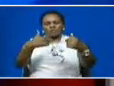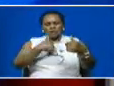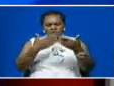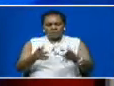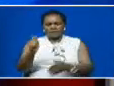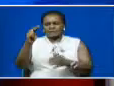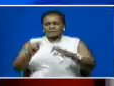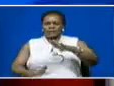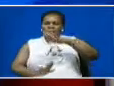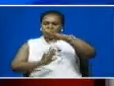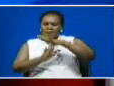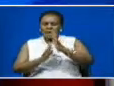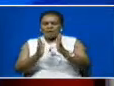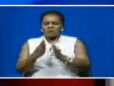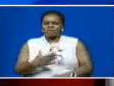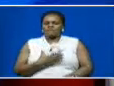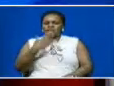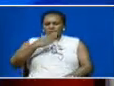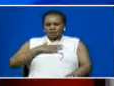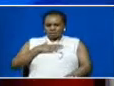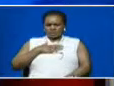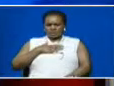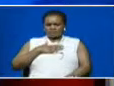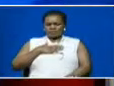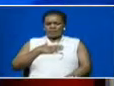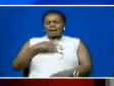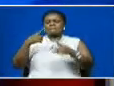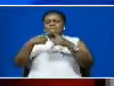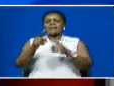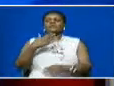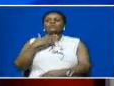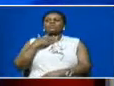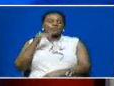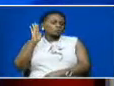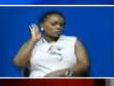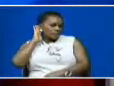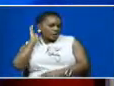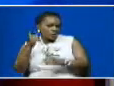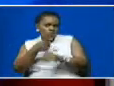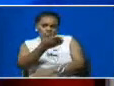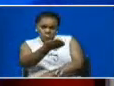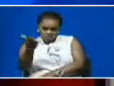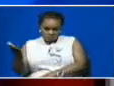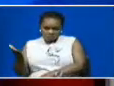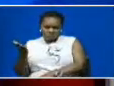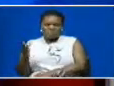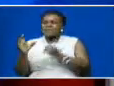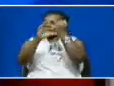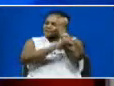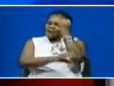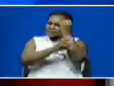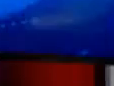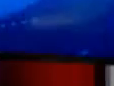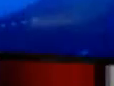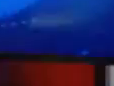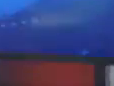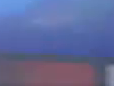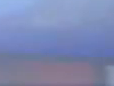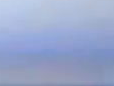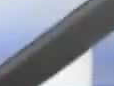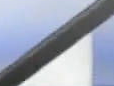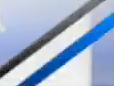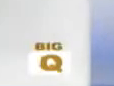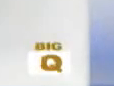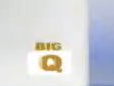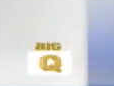here on KTN Prime with my guests in just a moment. But we'd want to and love to hear from you this evening. Is the country ready for schools